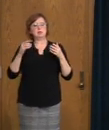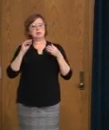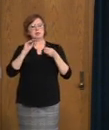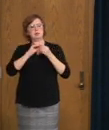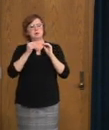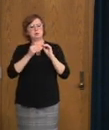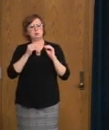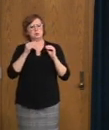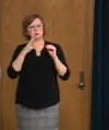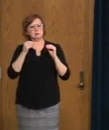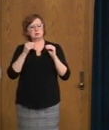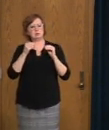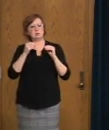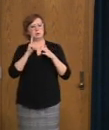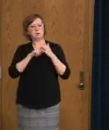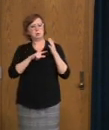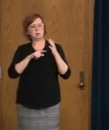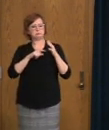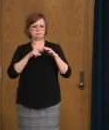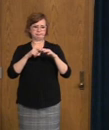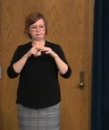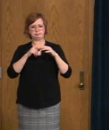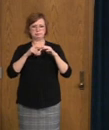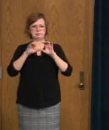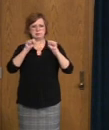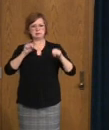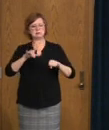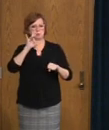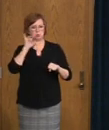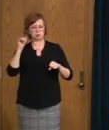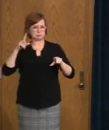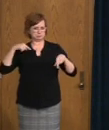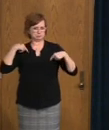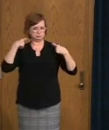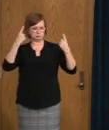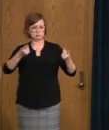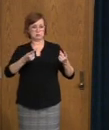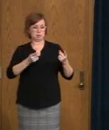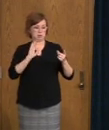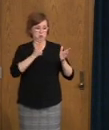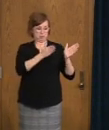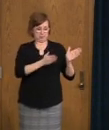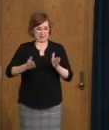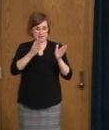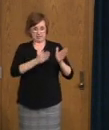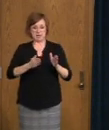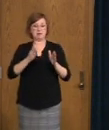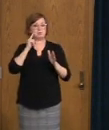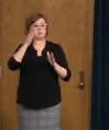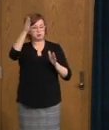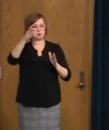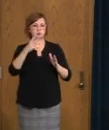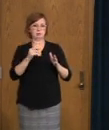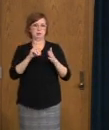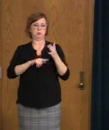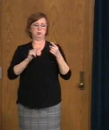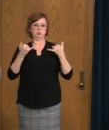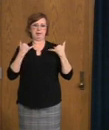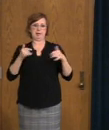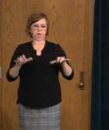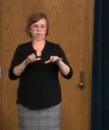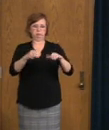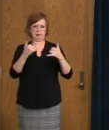in responding to the pandemic. I'm going to talk about our offensive and defensive strategies, as well as what we're doing to respond